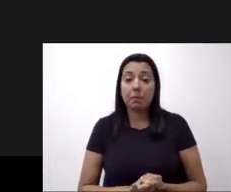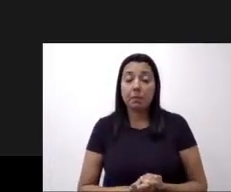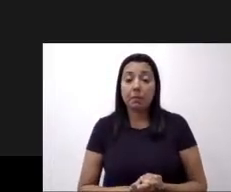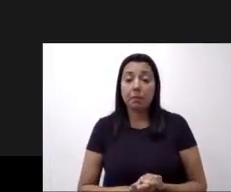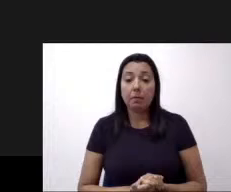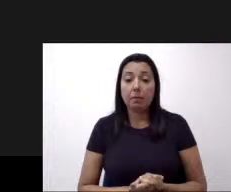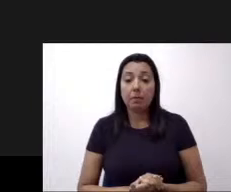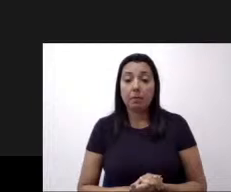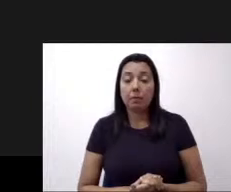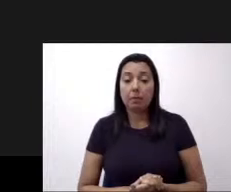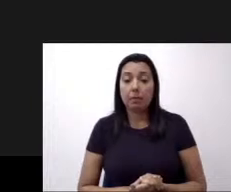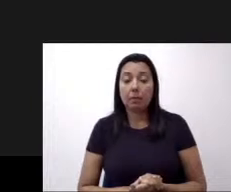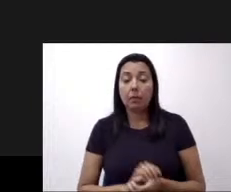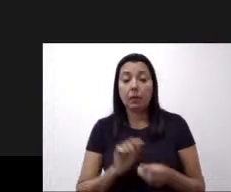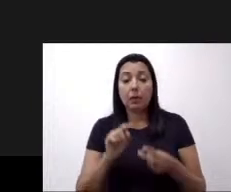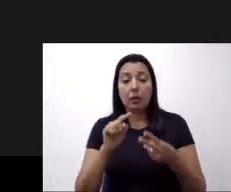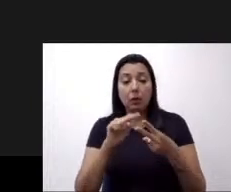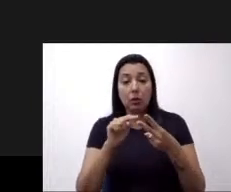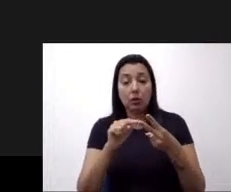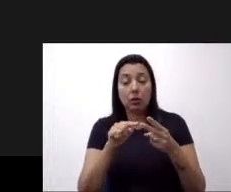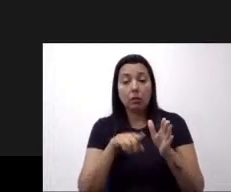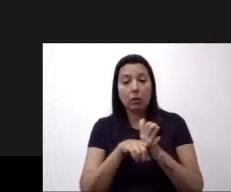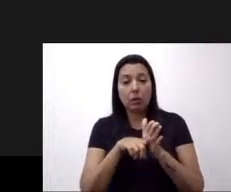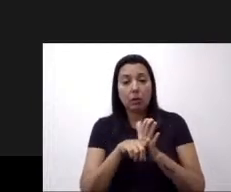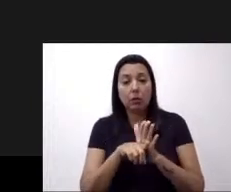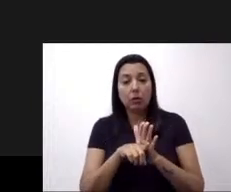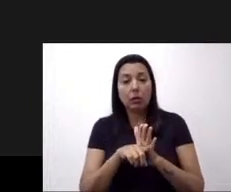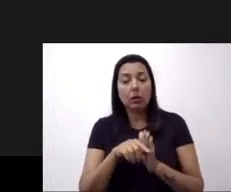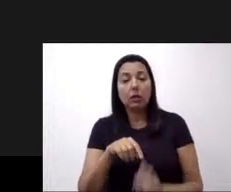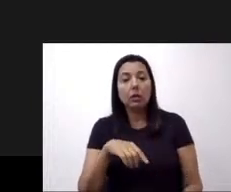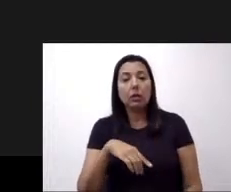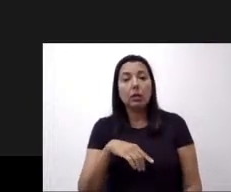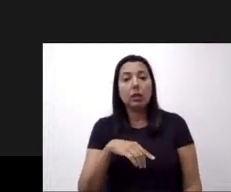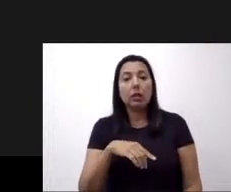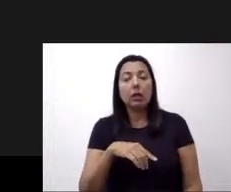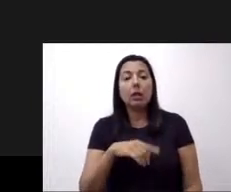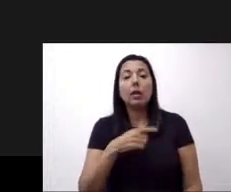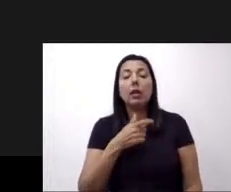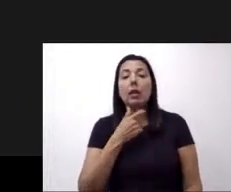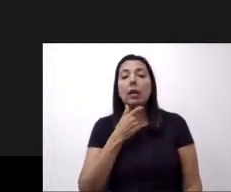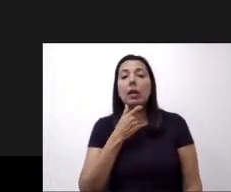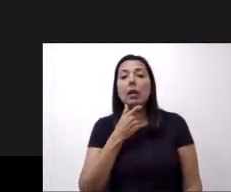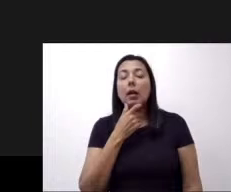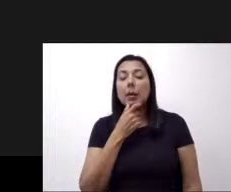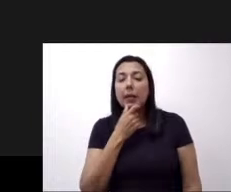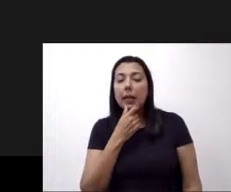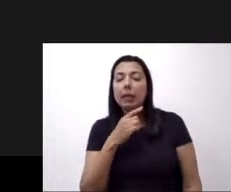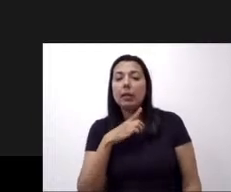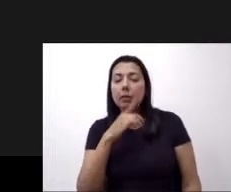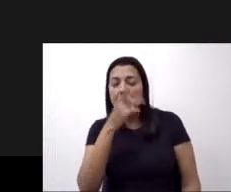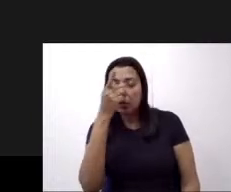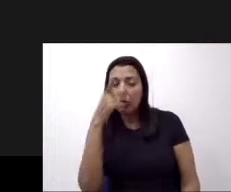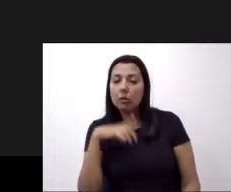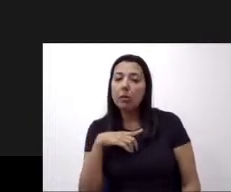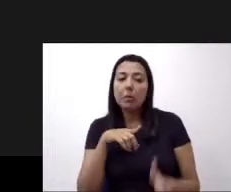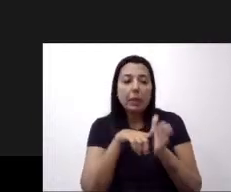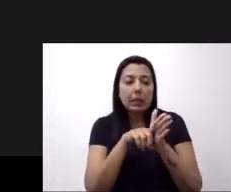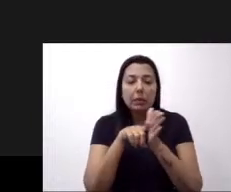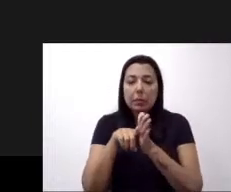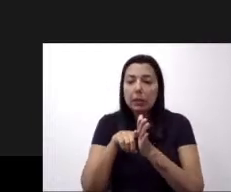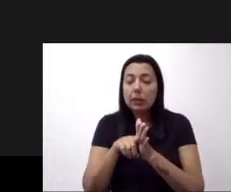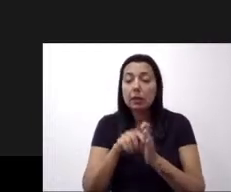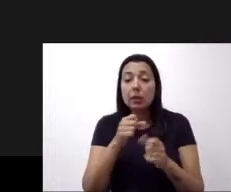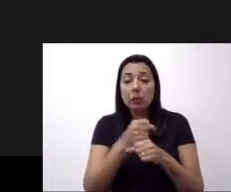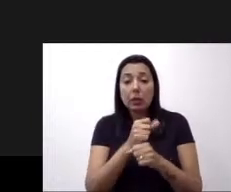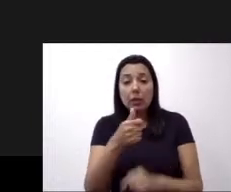played a great role in promoting this research field, have shown that from the 70s in France and in